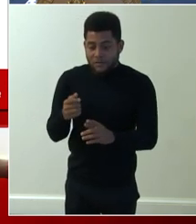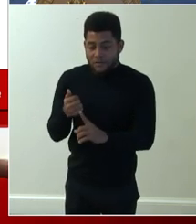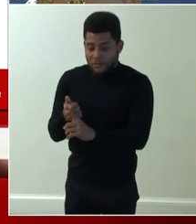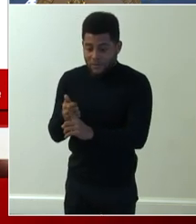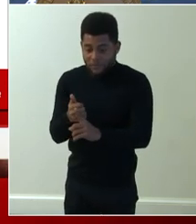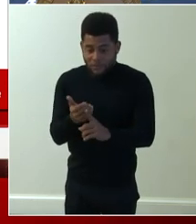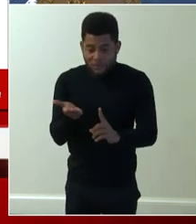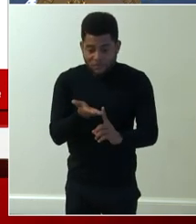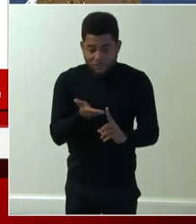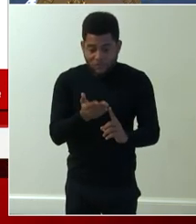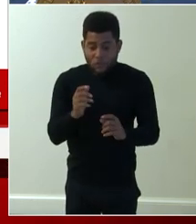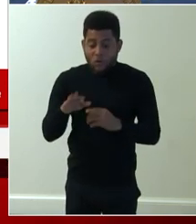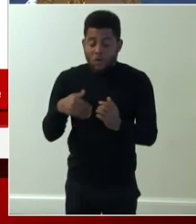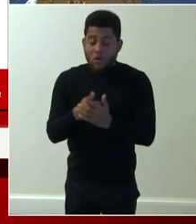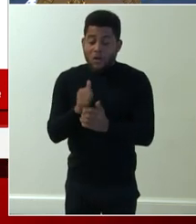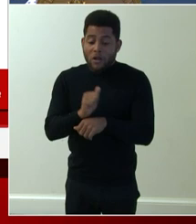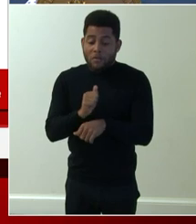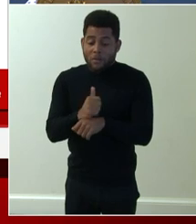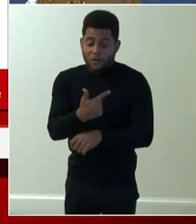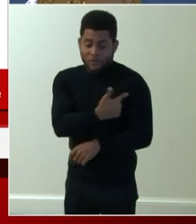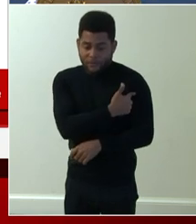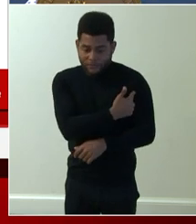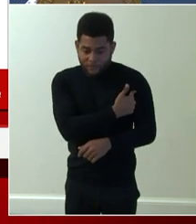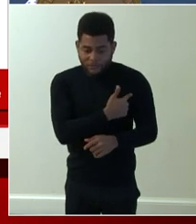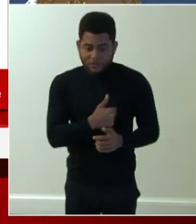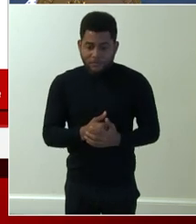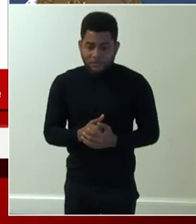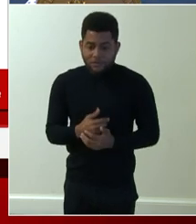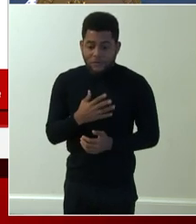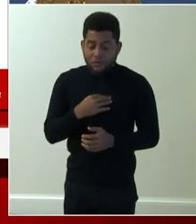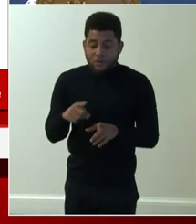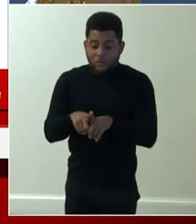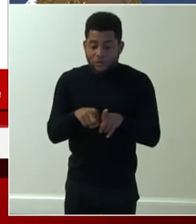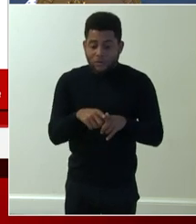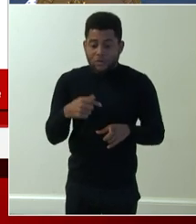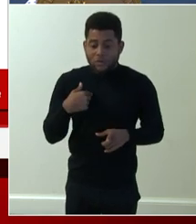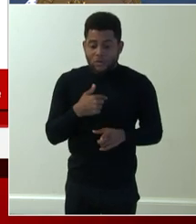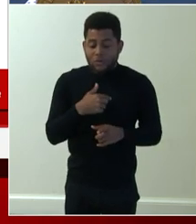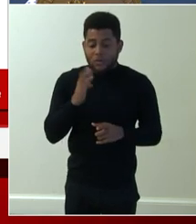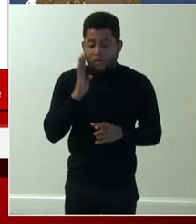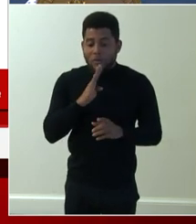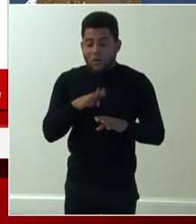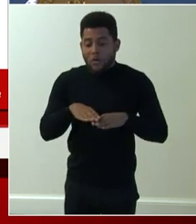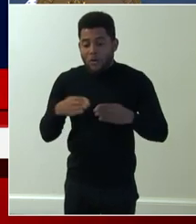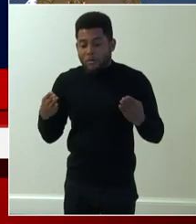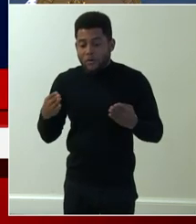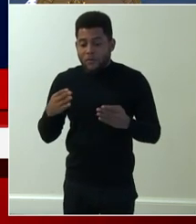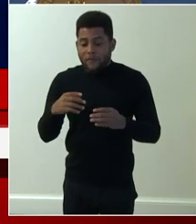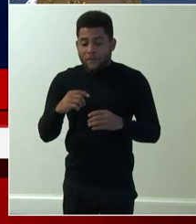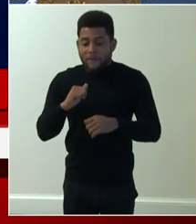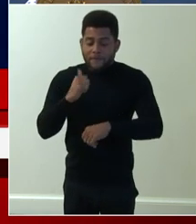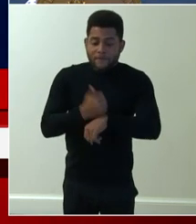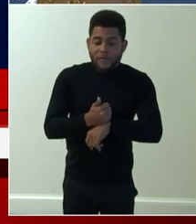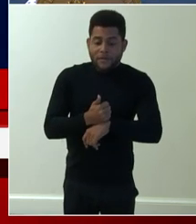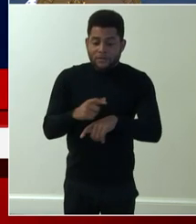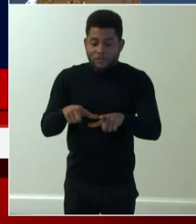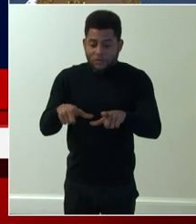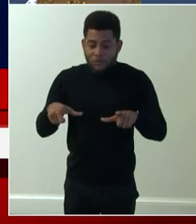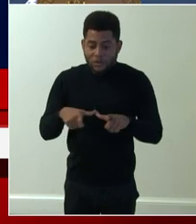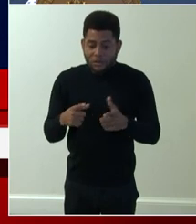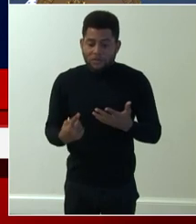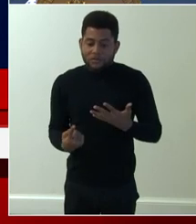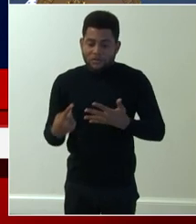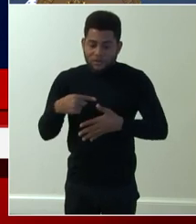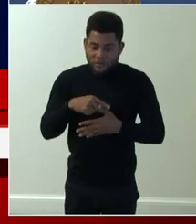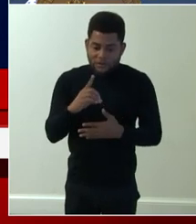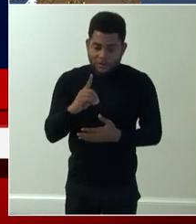to comply. Further, we will be opening some fixed locations throughout the district